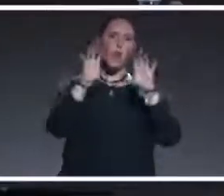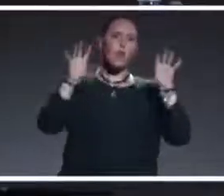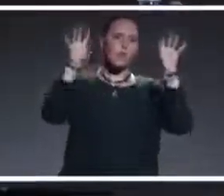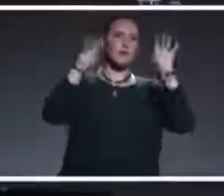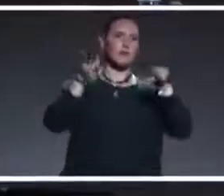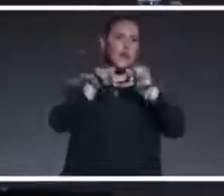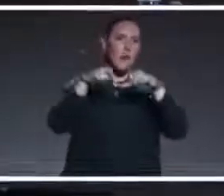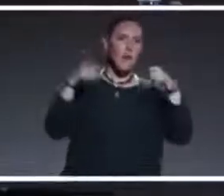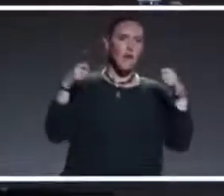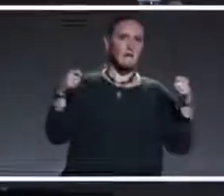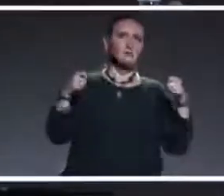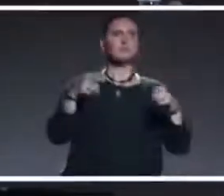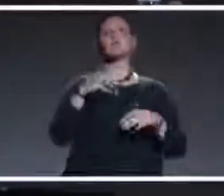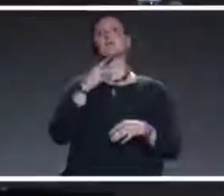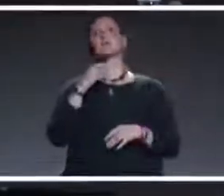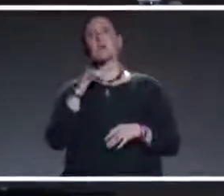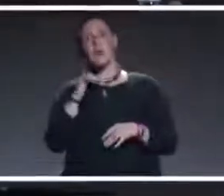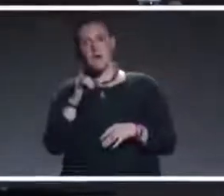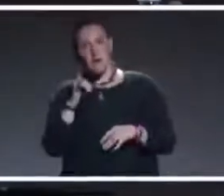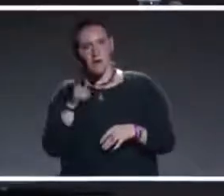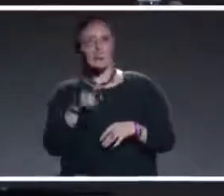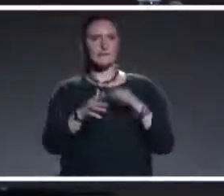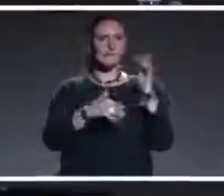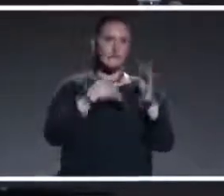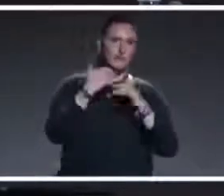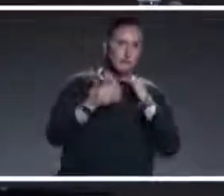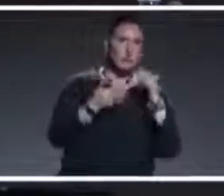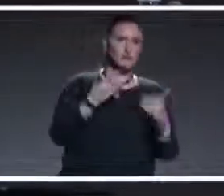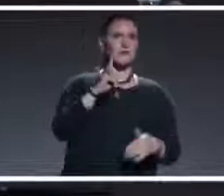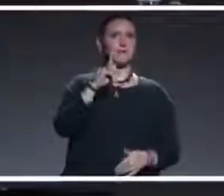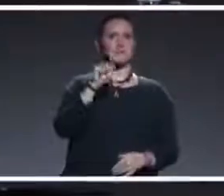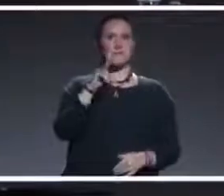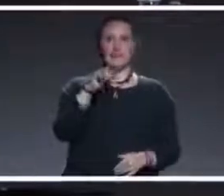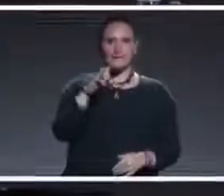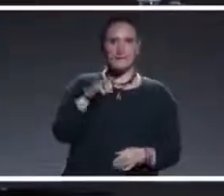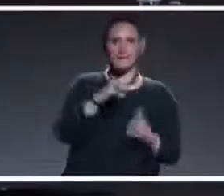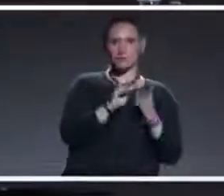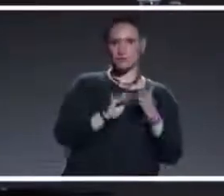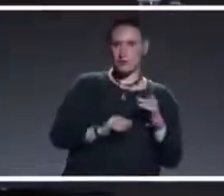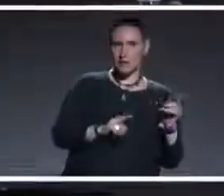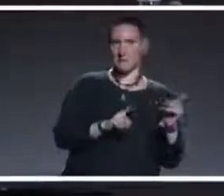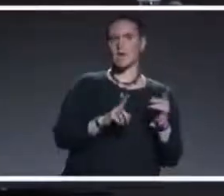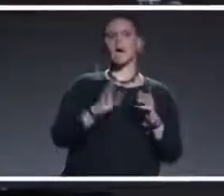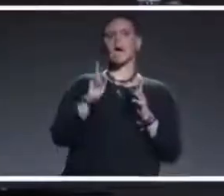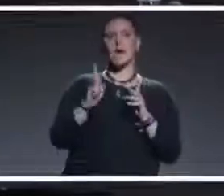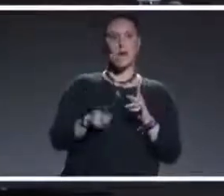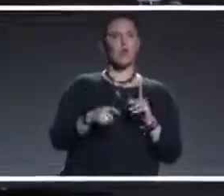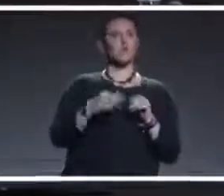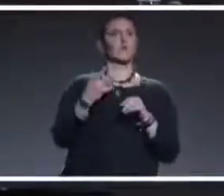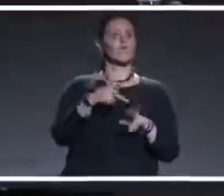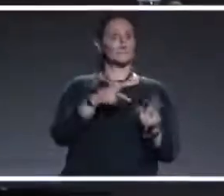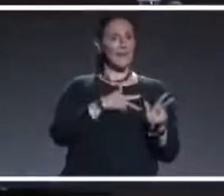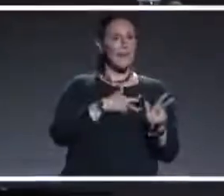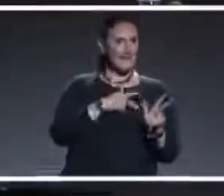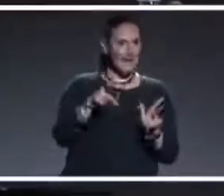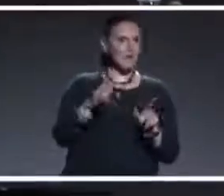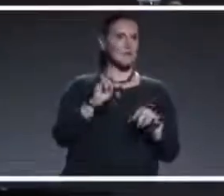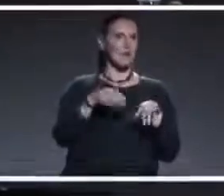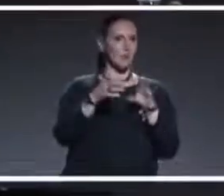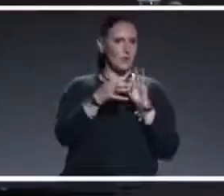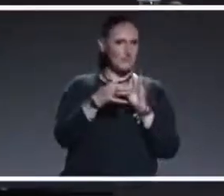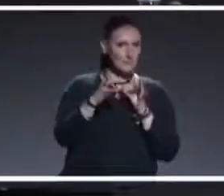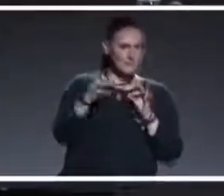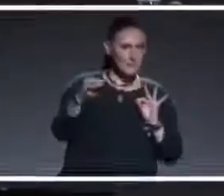We need reality in this story. This is what David wrote. We have to have this relationship to reality. Okay, yeah, we're gonna do it,